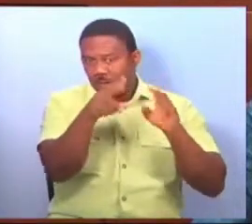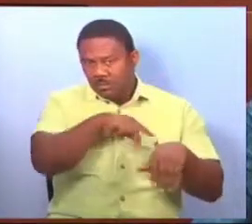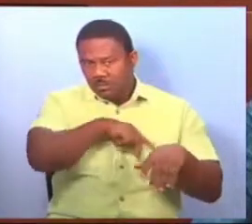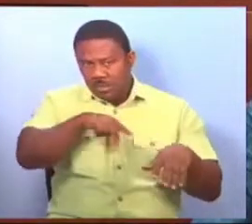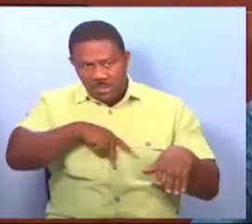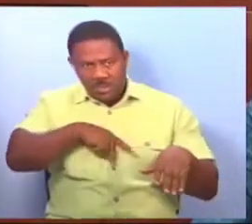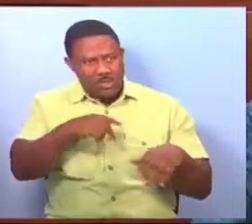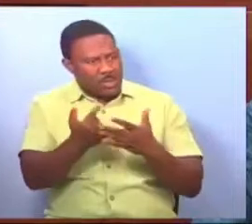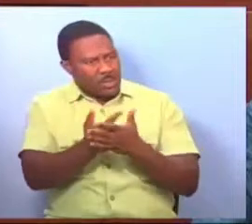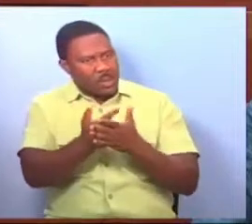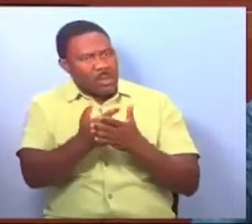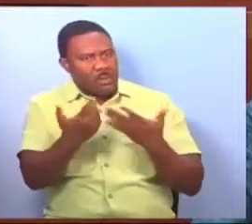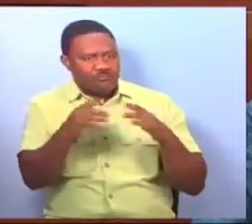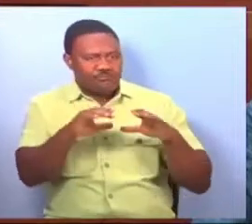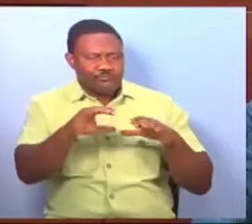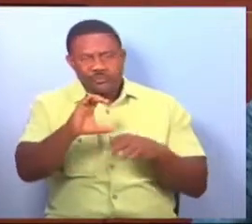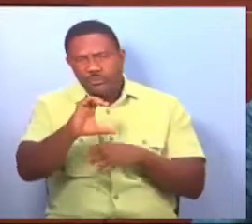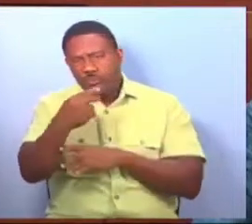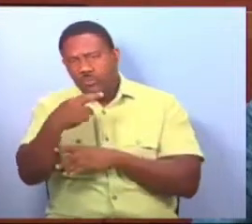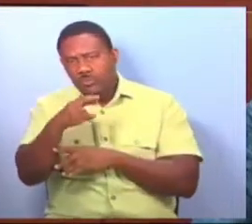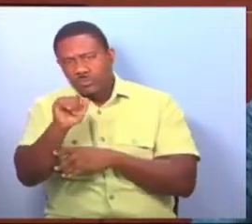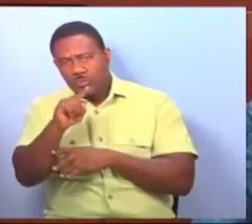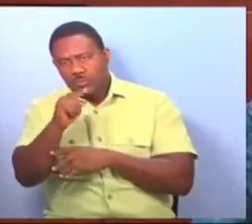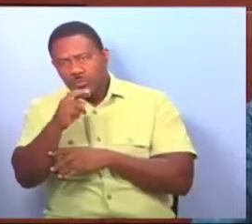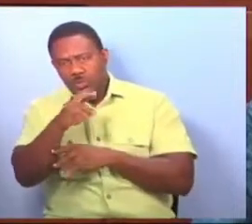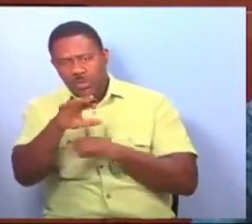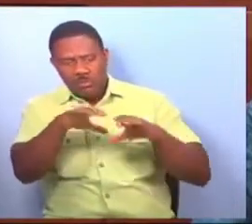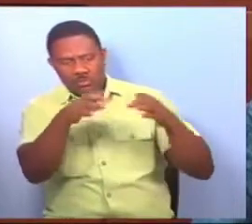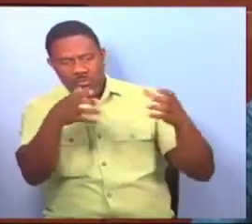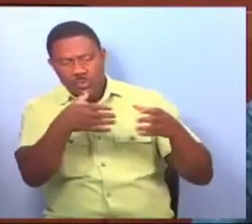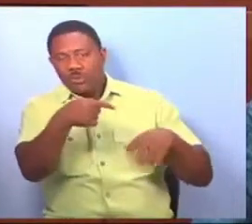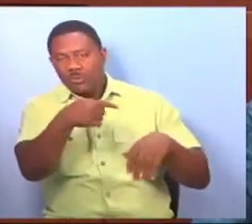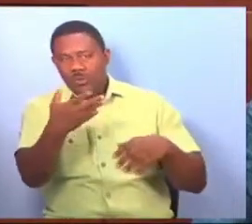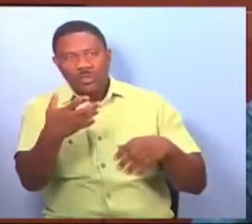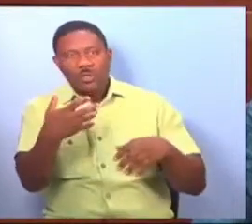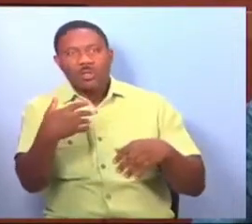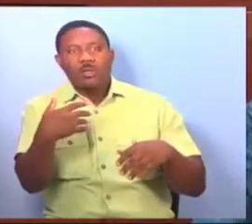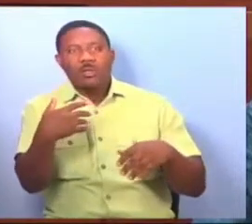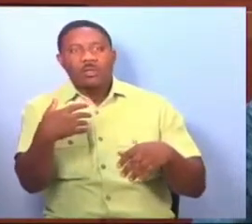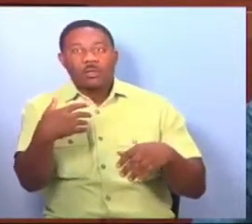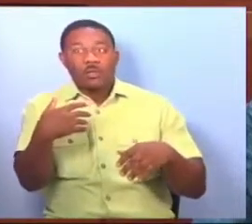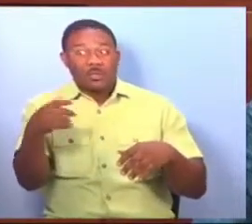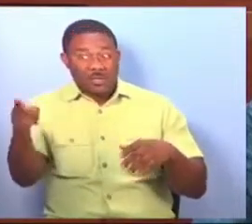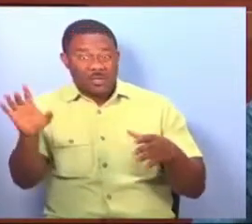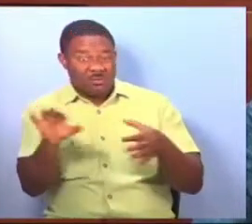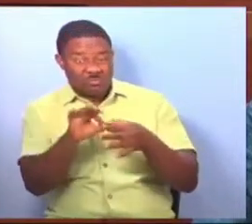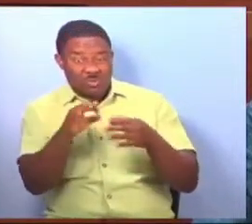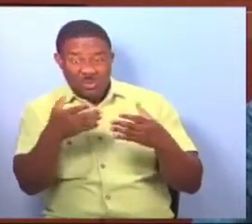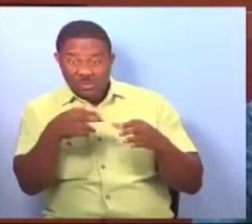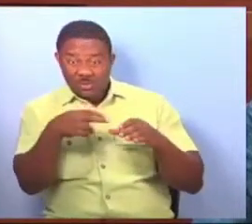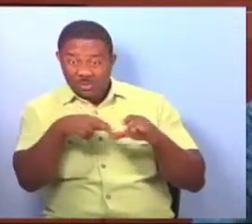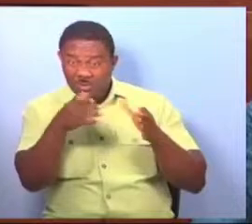Ghana chapter, a caucus which he convened and chaired till his exit from the